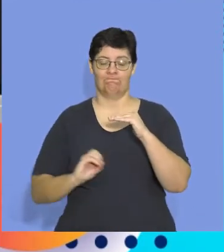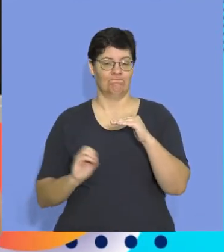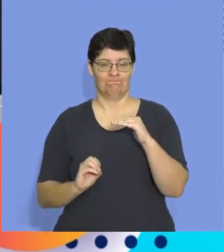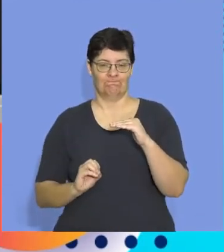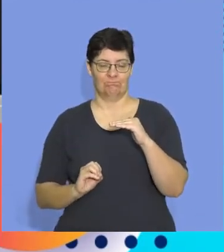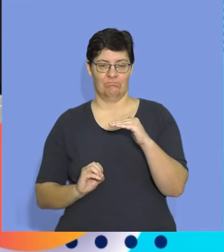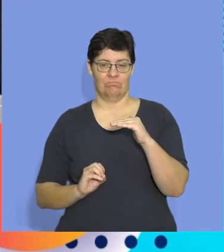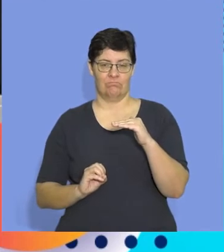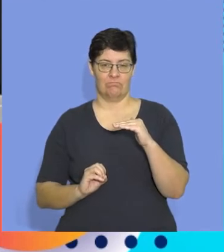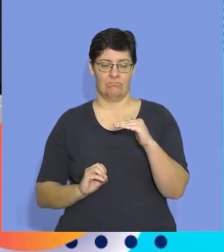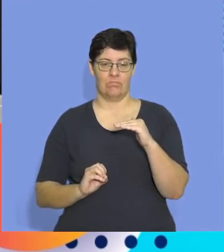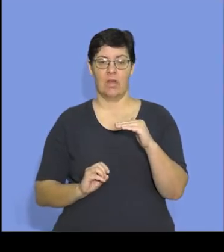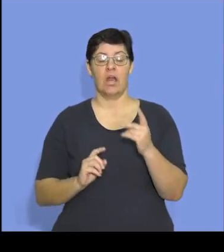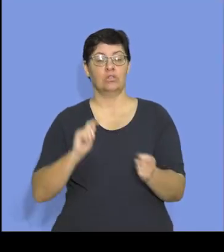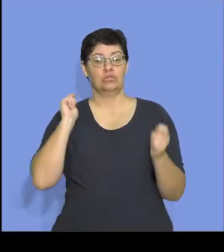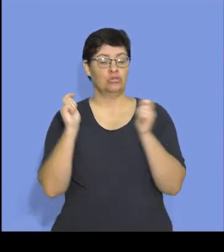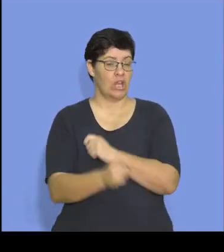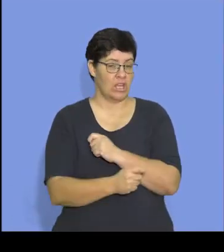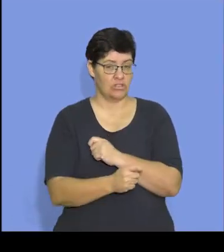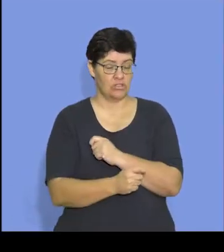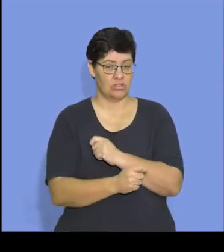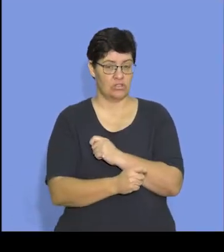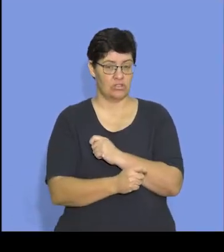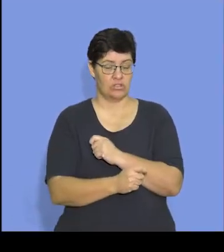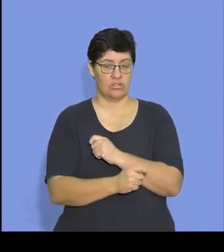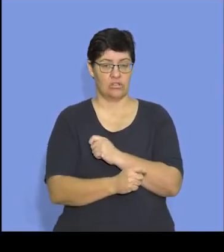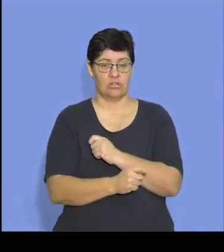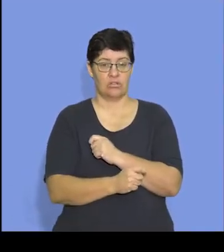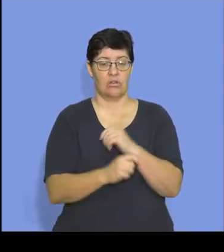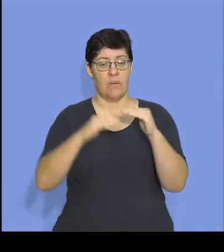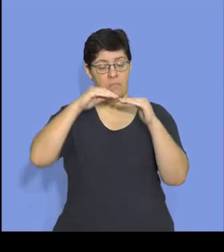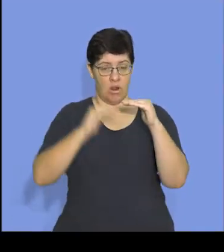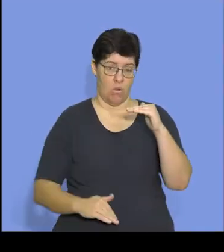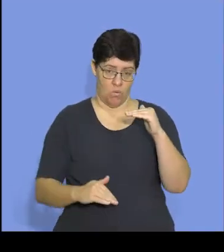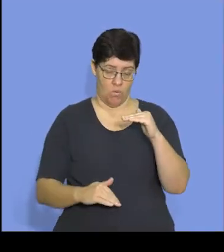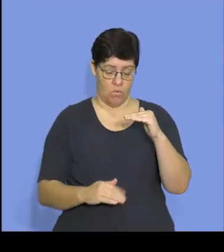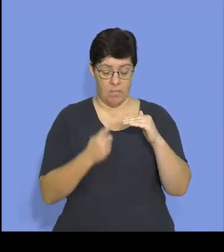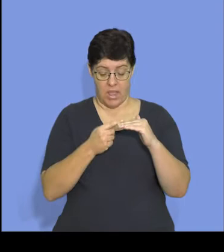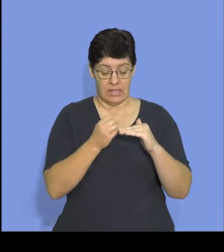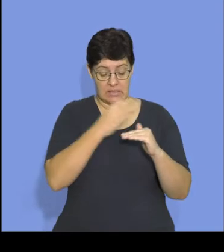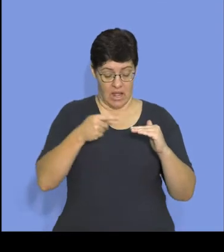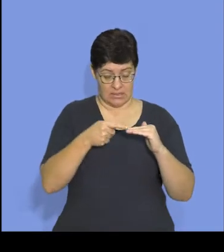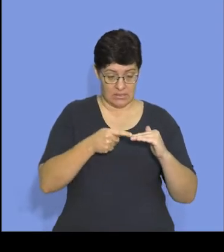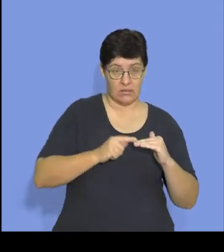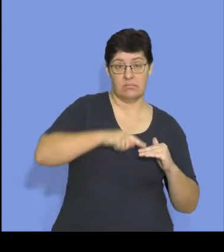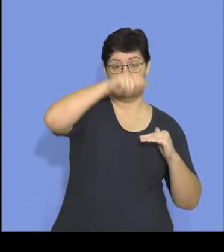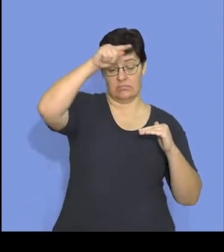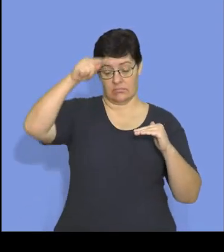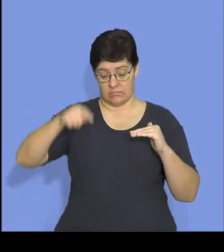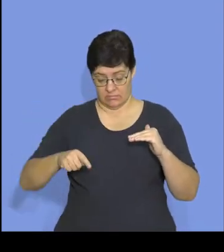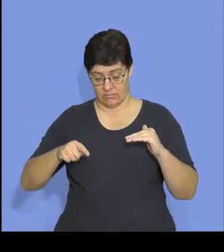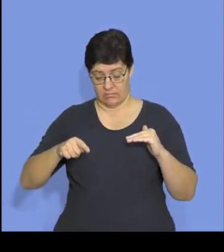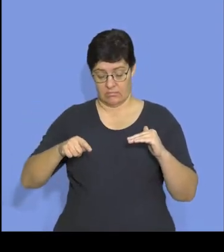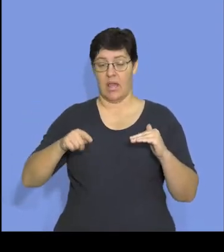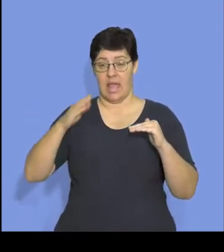change direction. Well, I did change direction, but I didn't go below where I started. Okay?